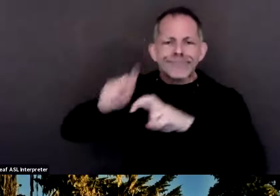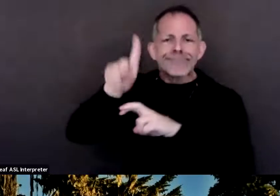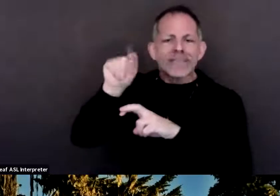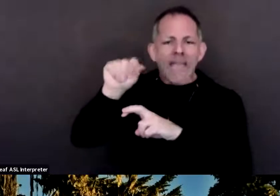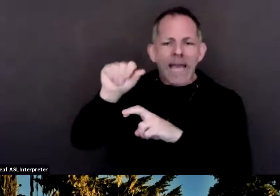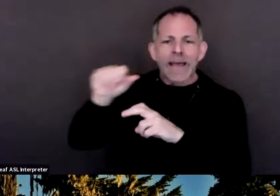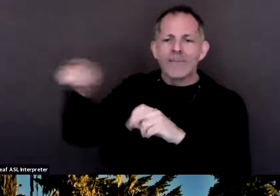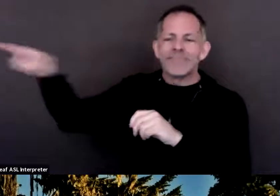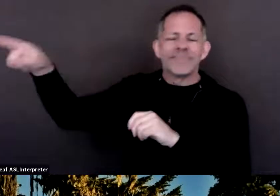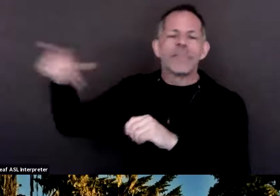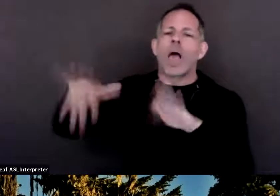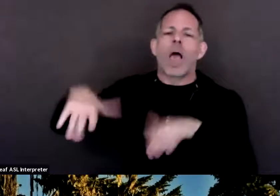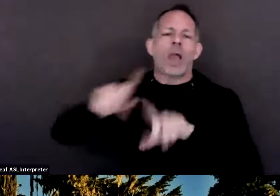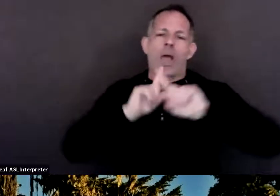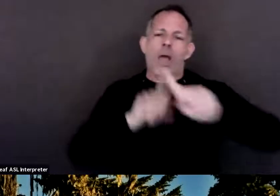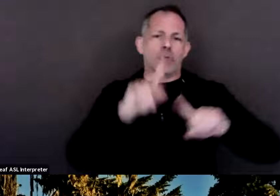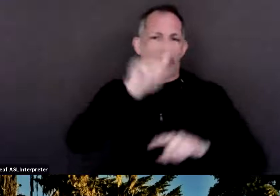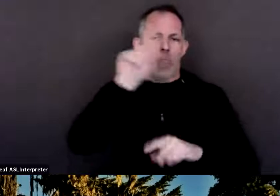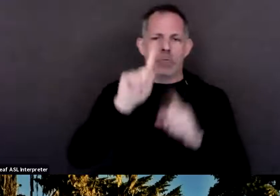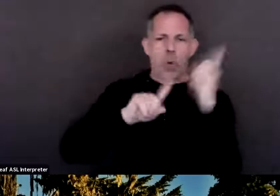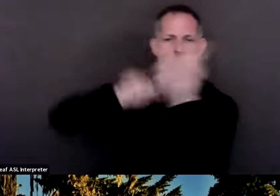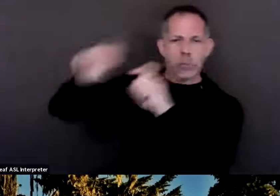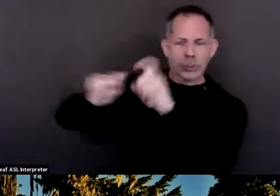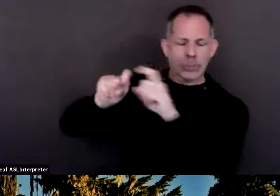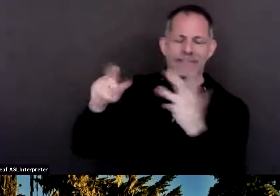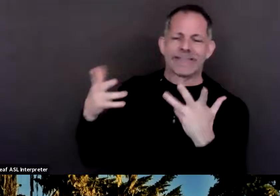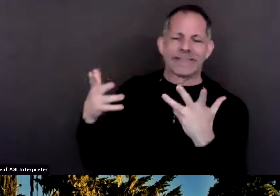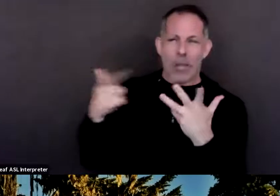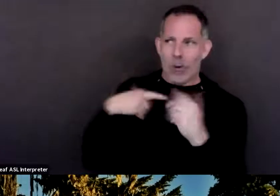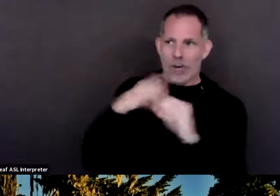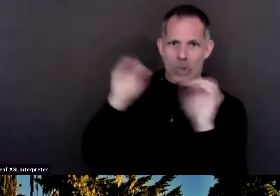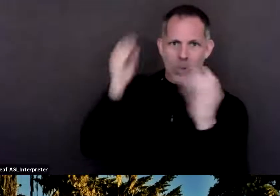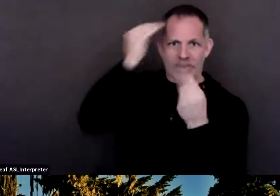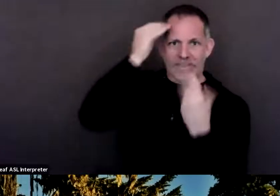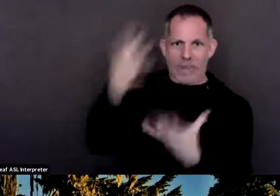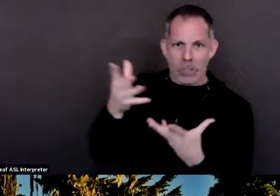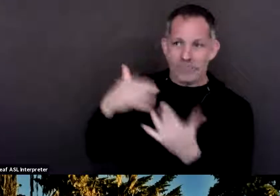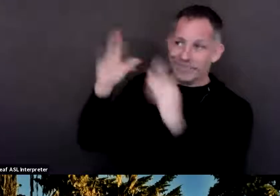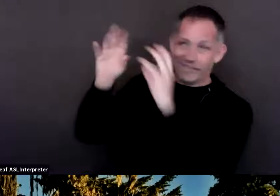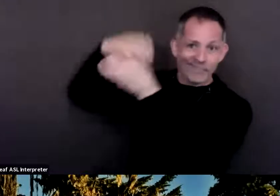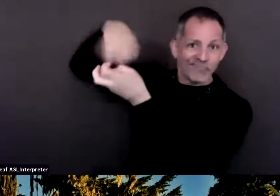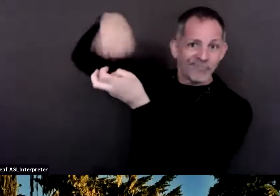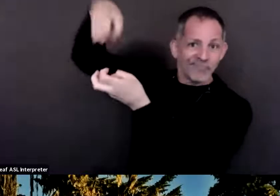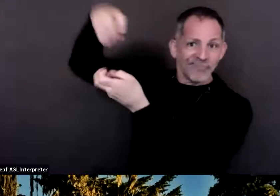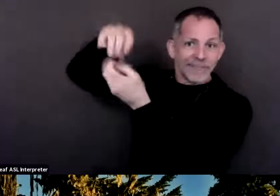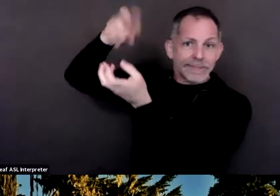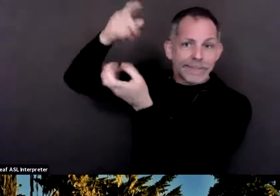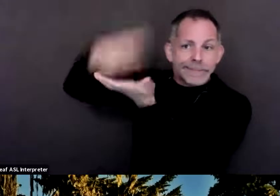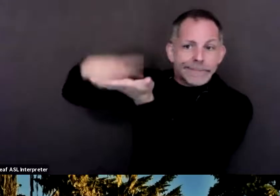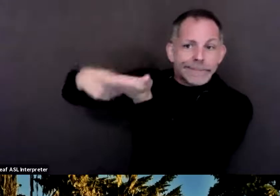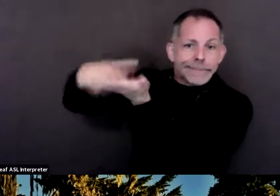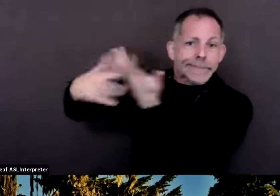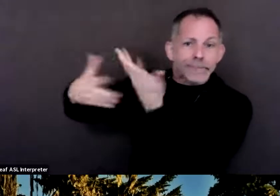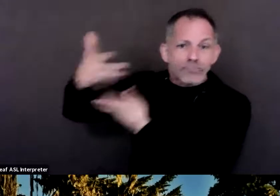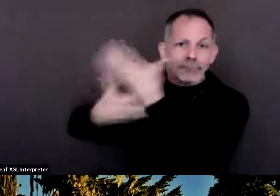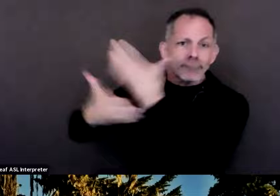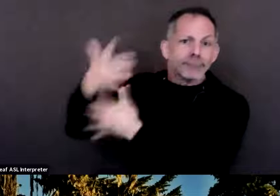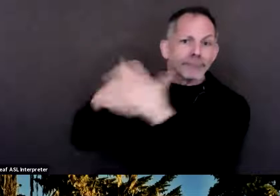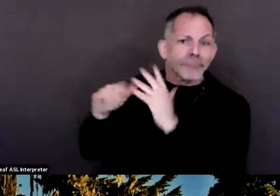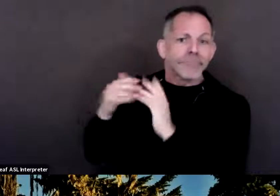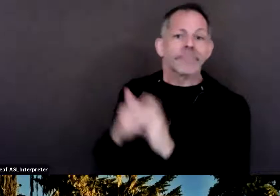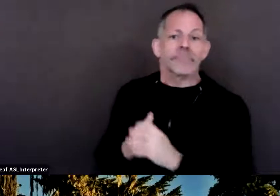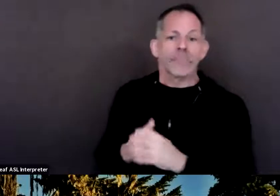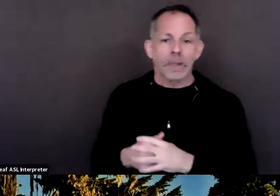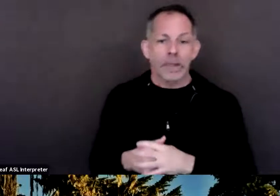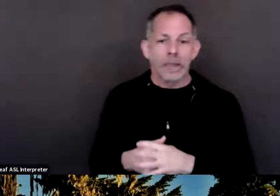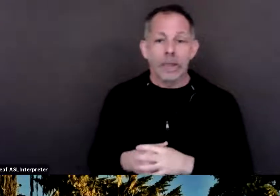more information about the cases. I think they want to look at more information about the AstraZeneca situation